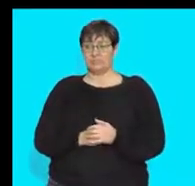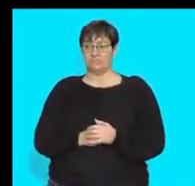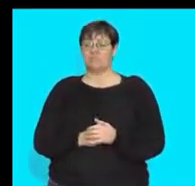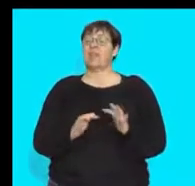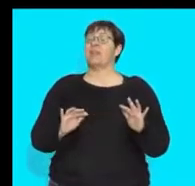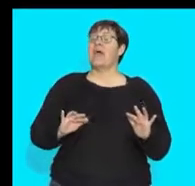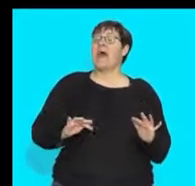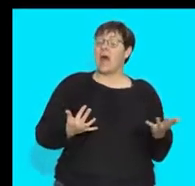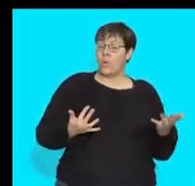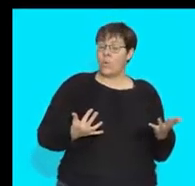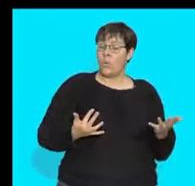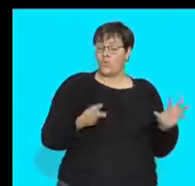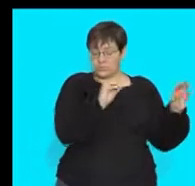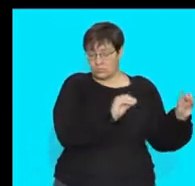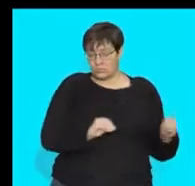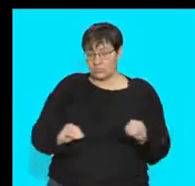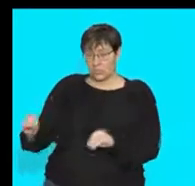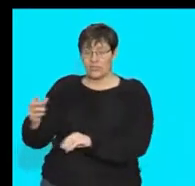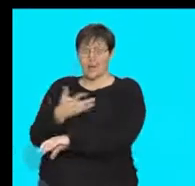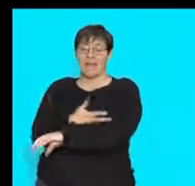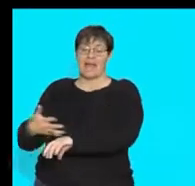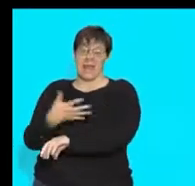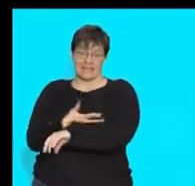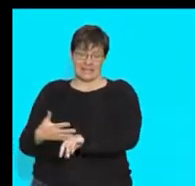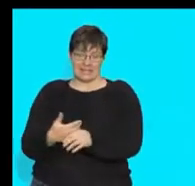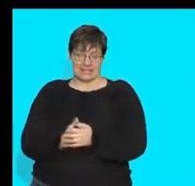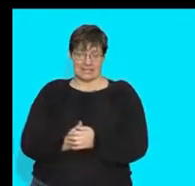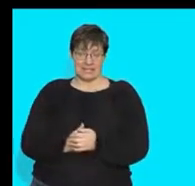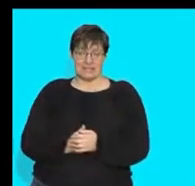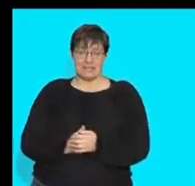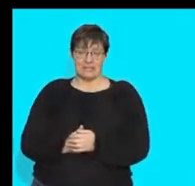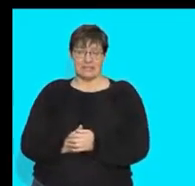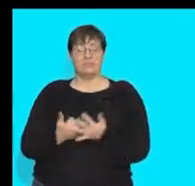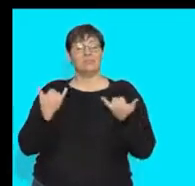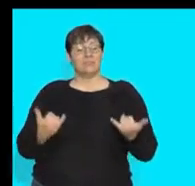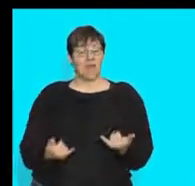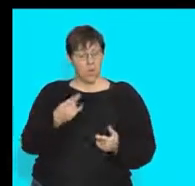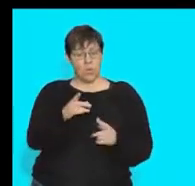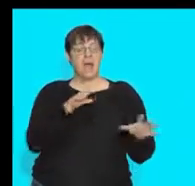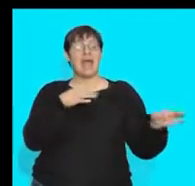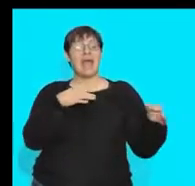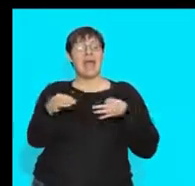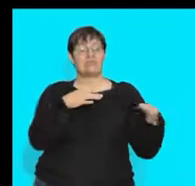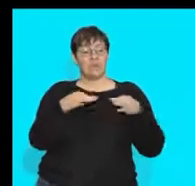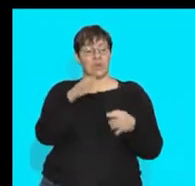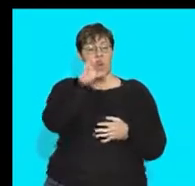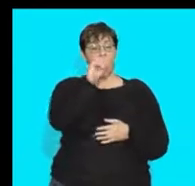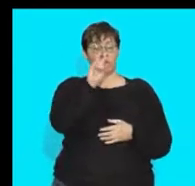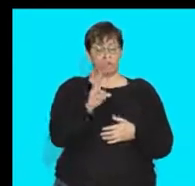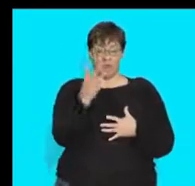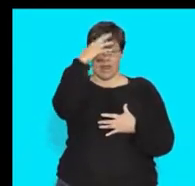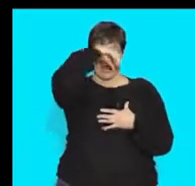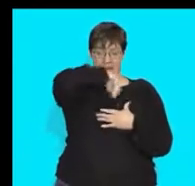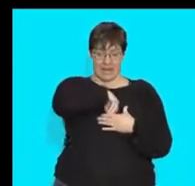it moves into his bloodstream. Now, what I would do here, describe how oxygen is taken into his